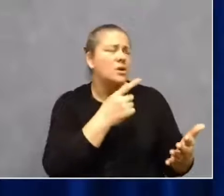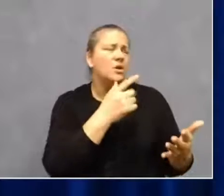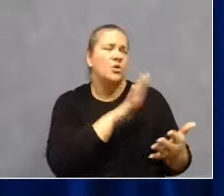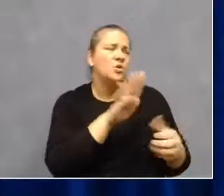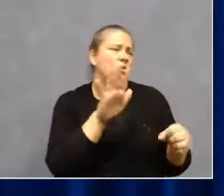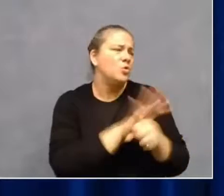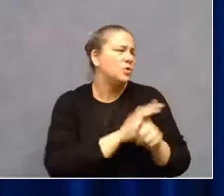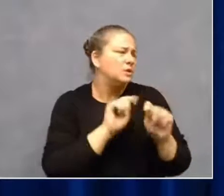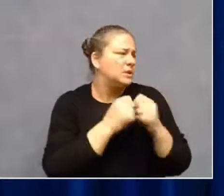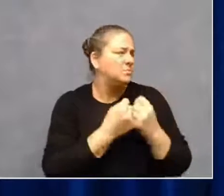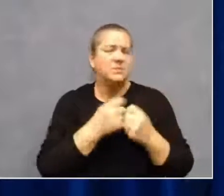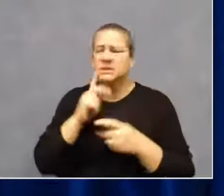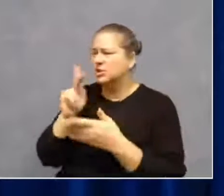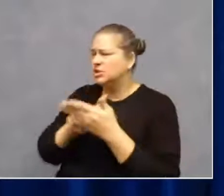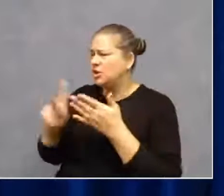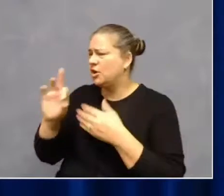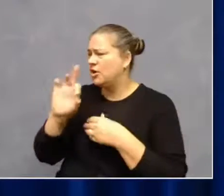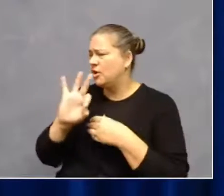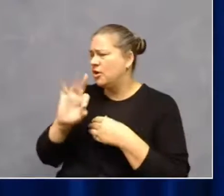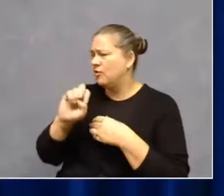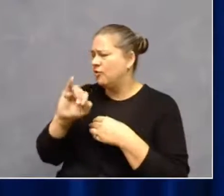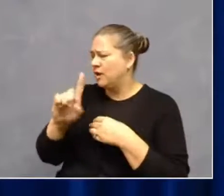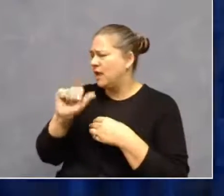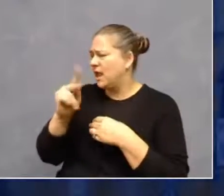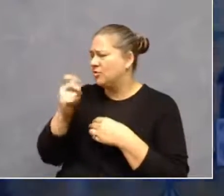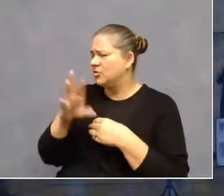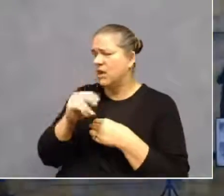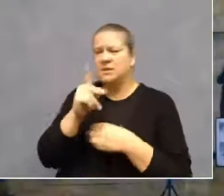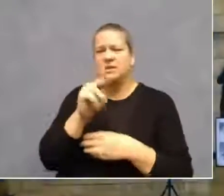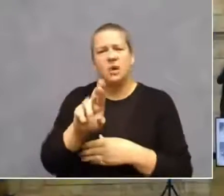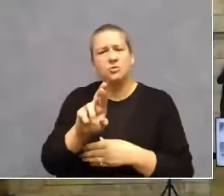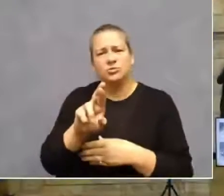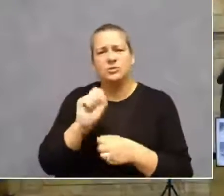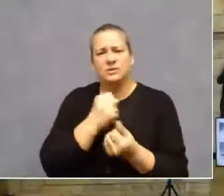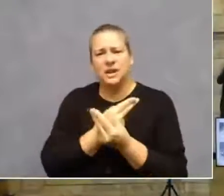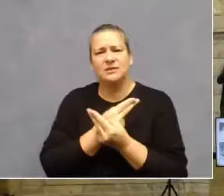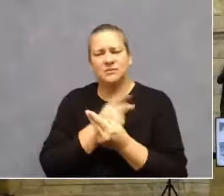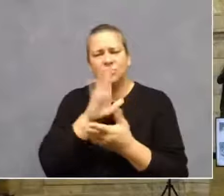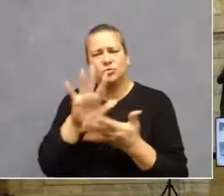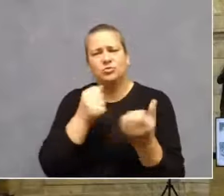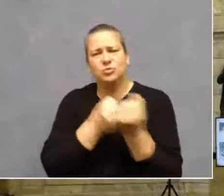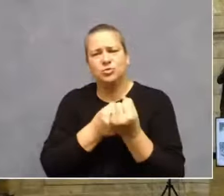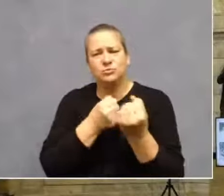Secretary Friedlander, and Dr. Stack for all of your support during this time.